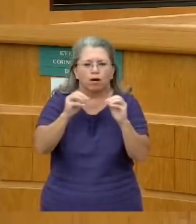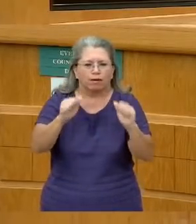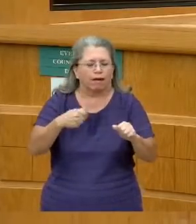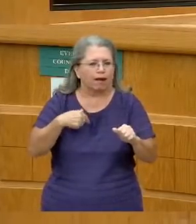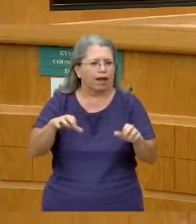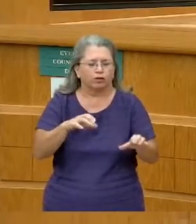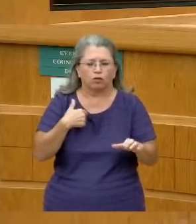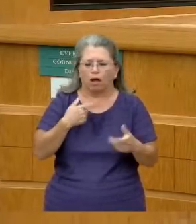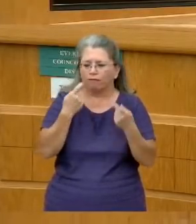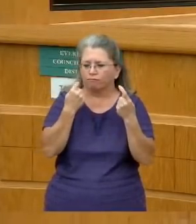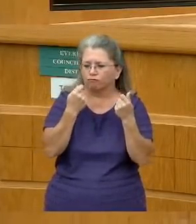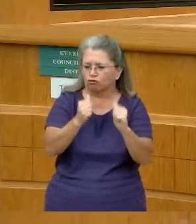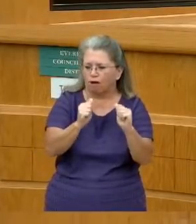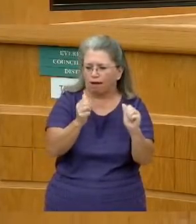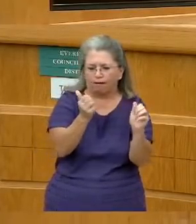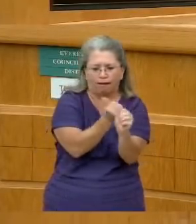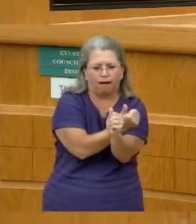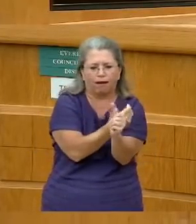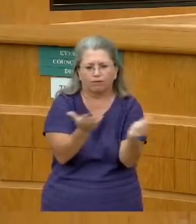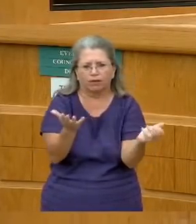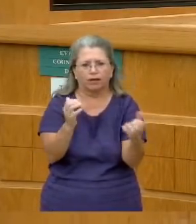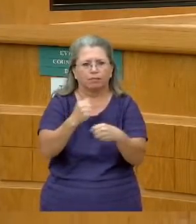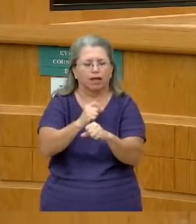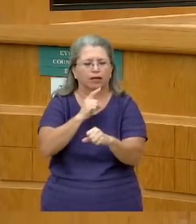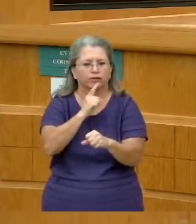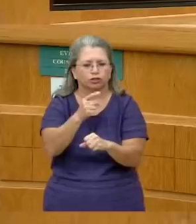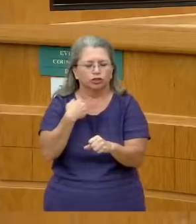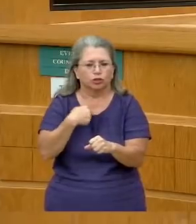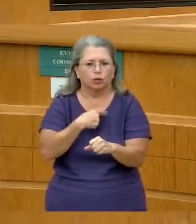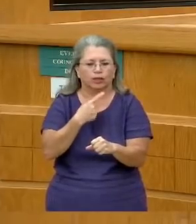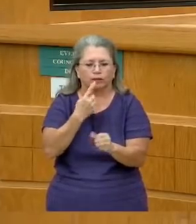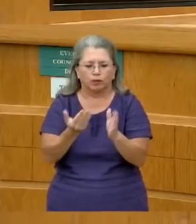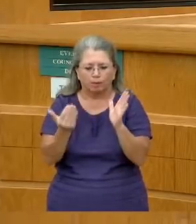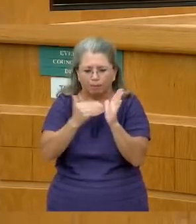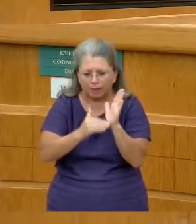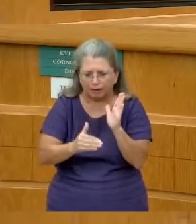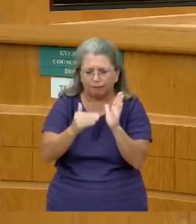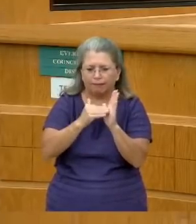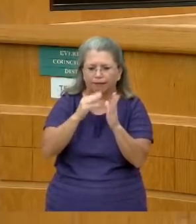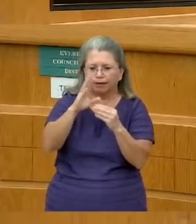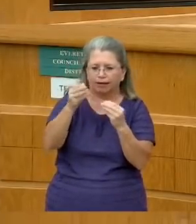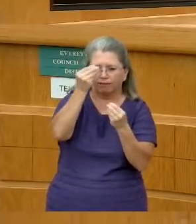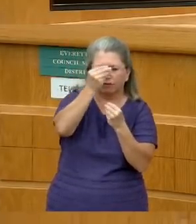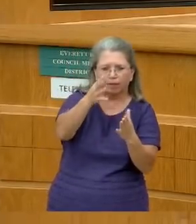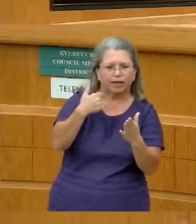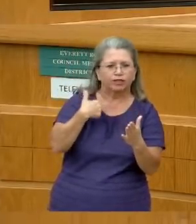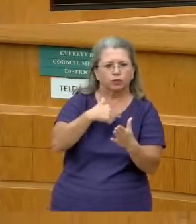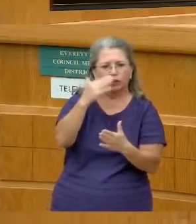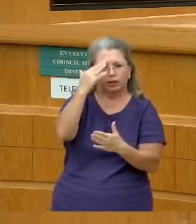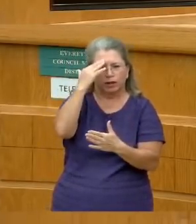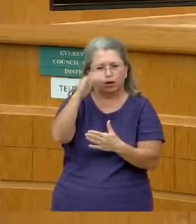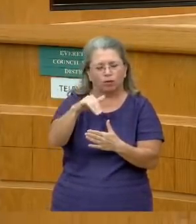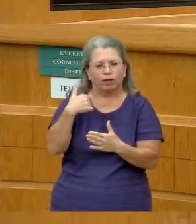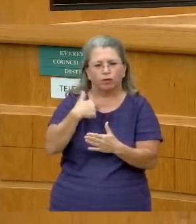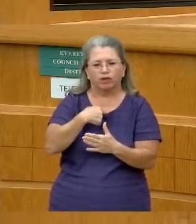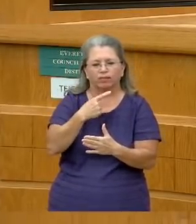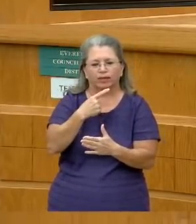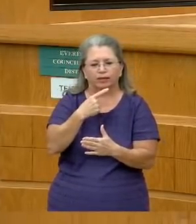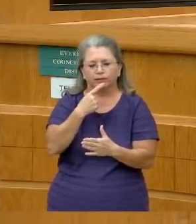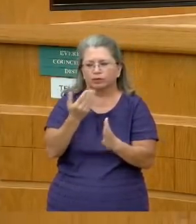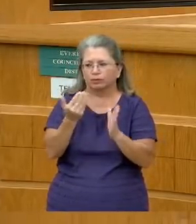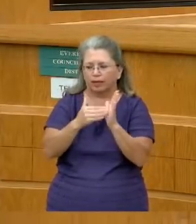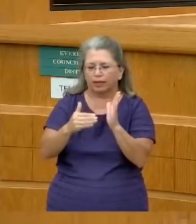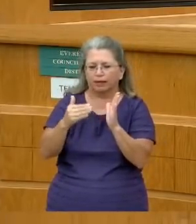tried everything to make certain that we repeat all of the information that we know we've been repeating forever